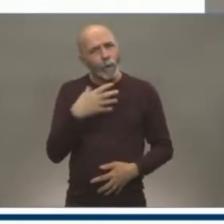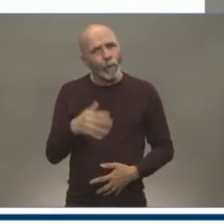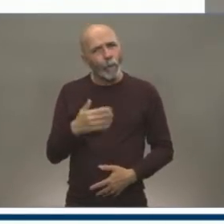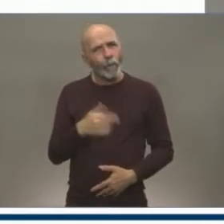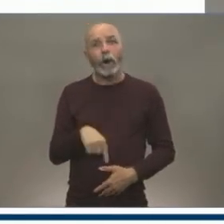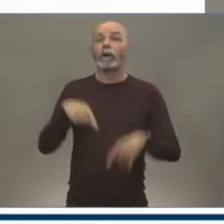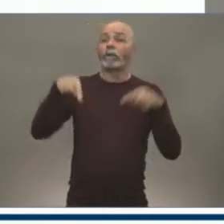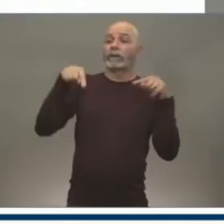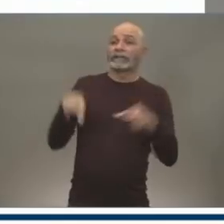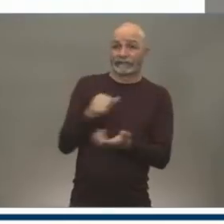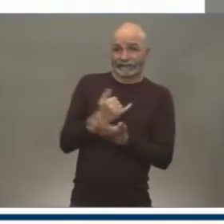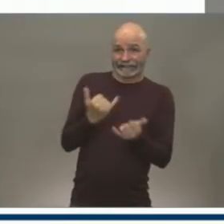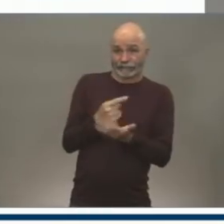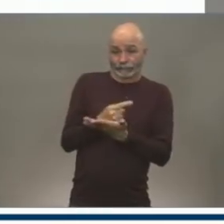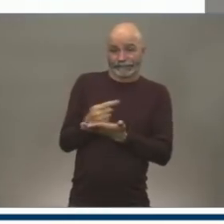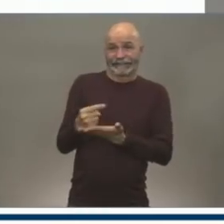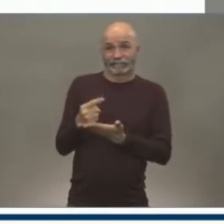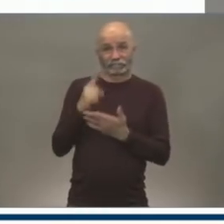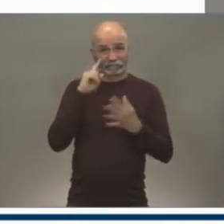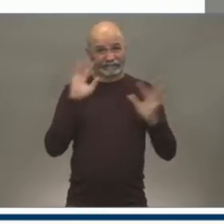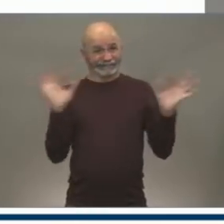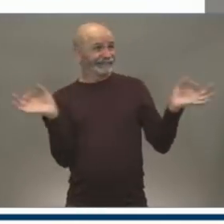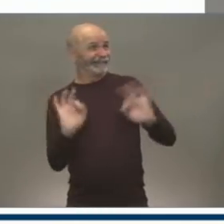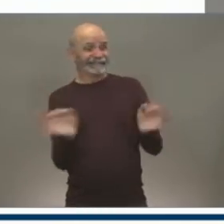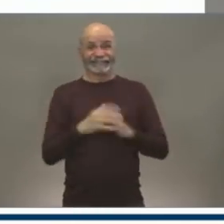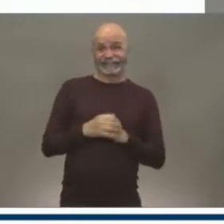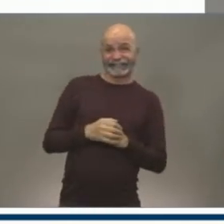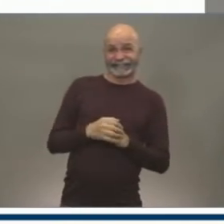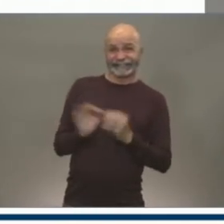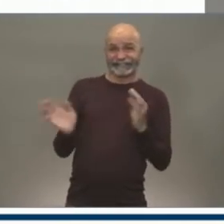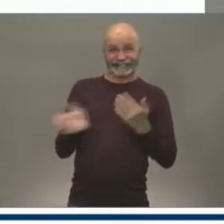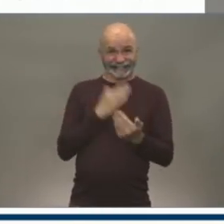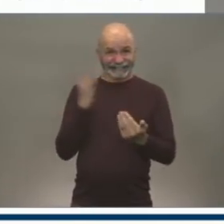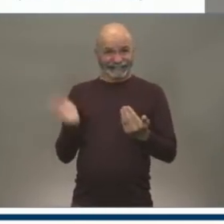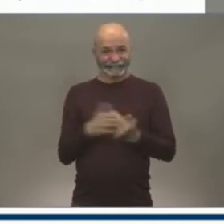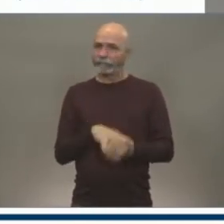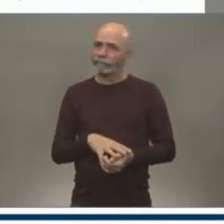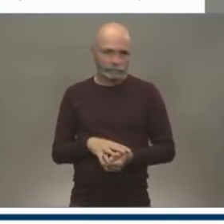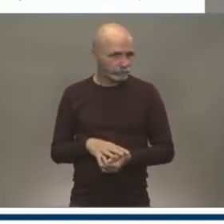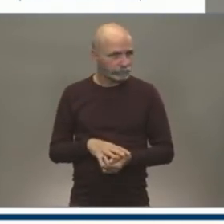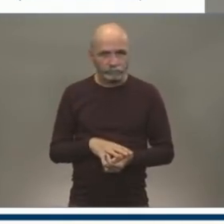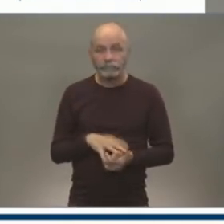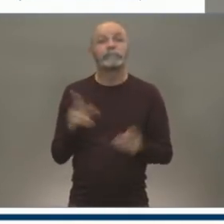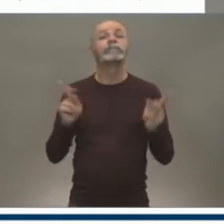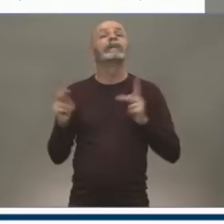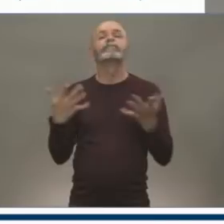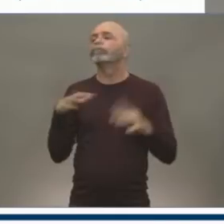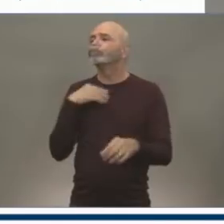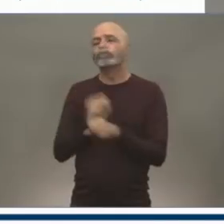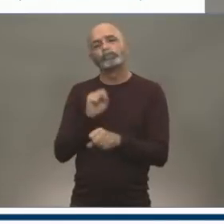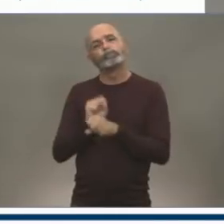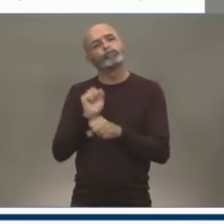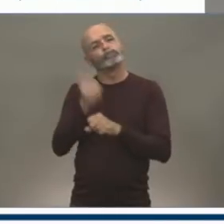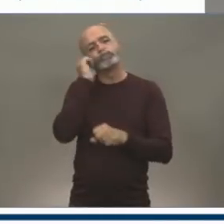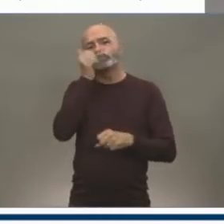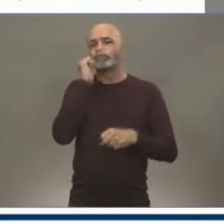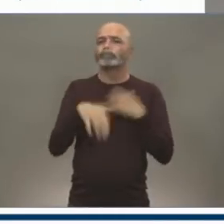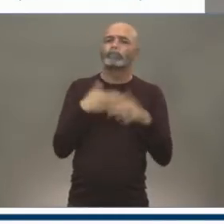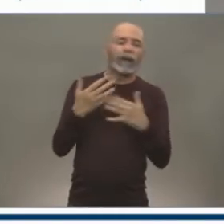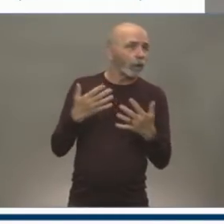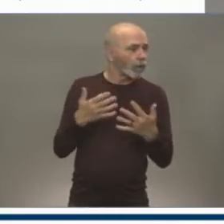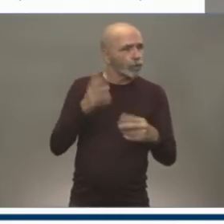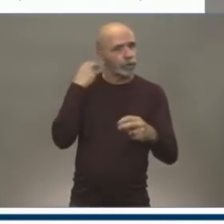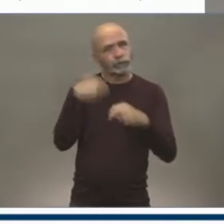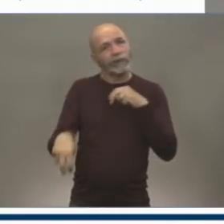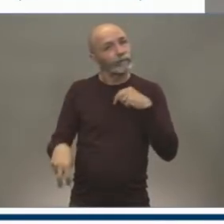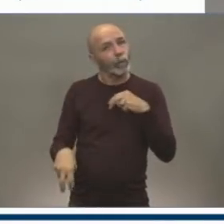surface may look easy, but I assure you that the work that's necessary behind the scenes to do this is not. It's been an amazing effort to stand